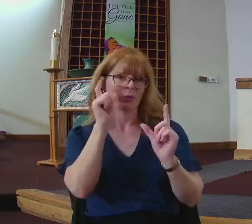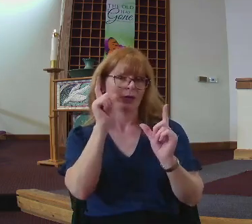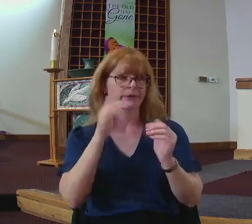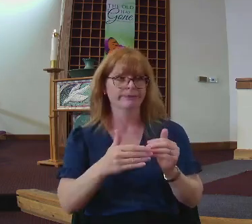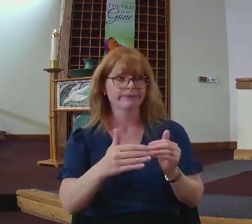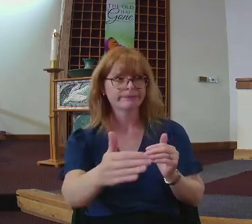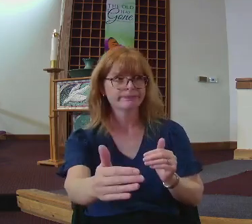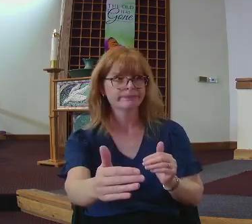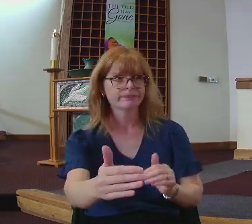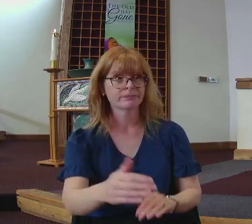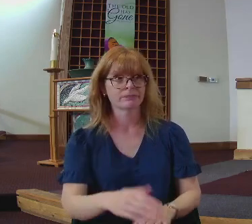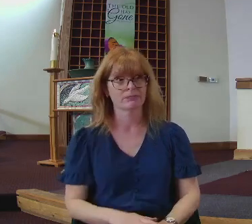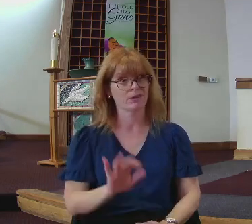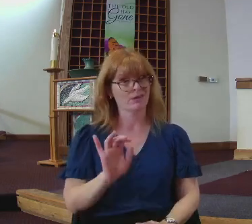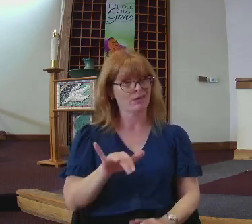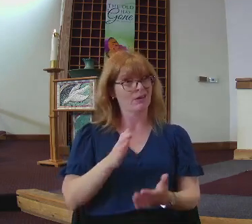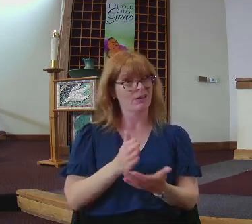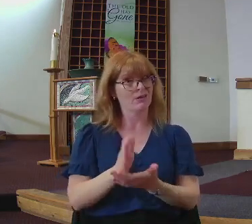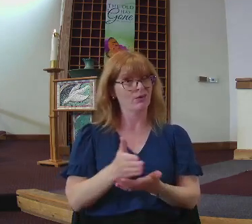Was that okay?